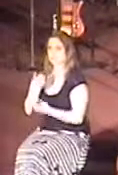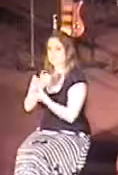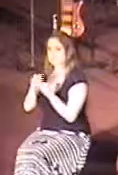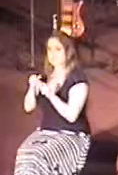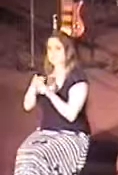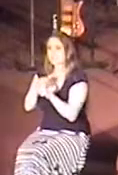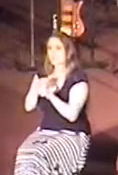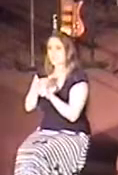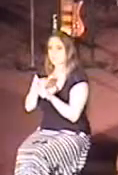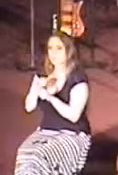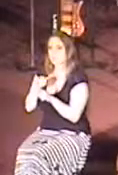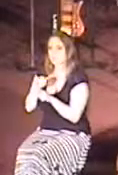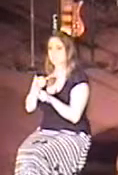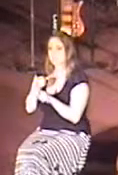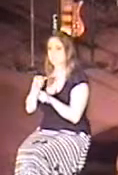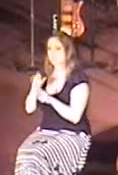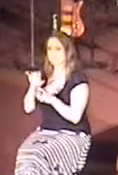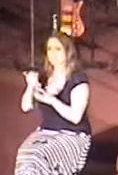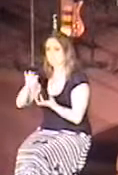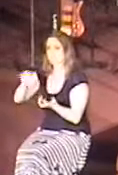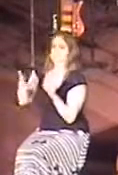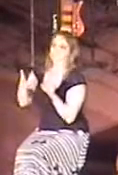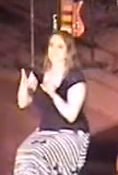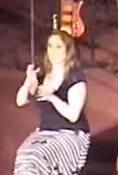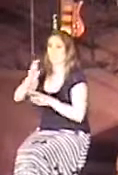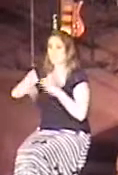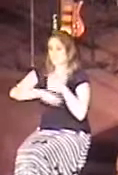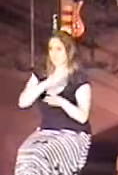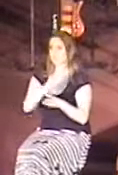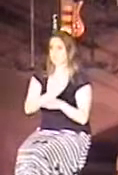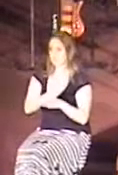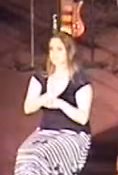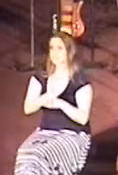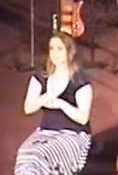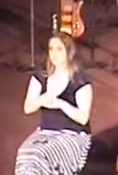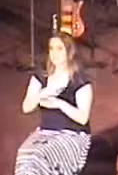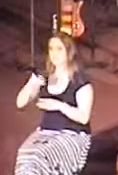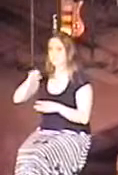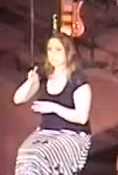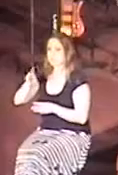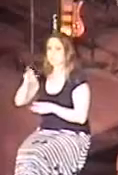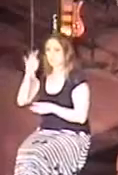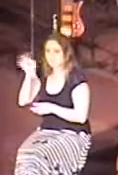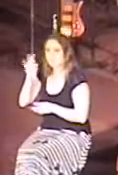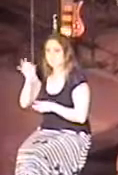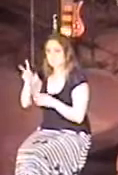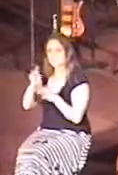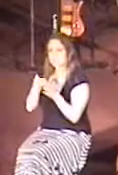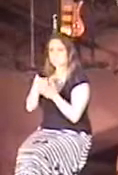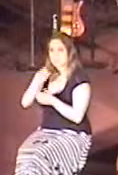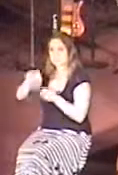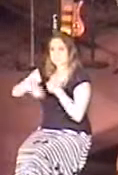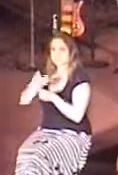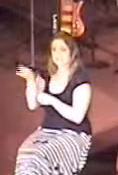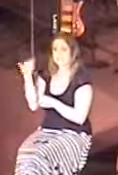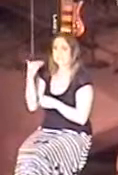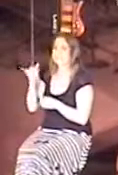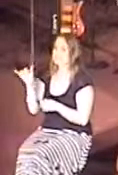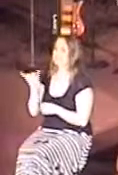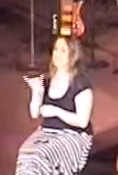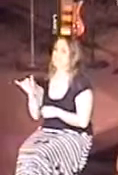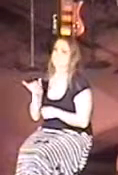and perverse world. It still is, isn't it? Even though Peter preached that 2,000 years ago, it's still perverse, isn't it?